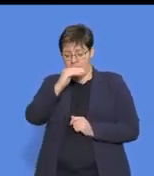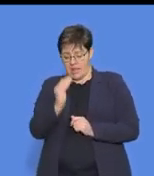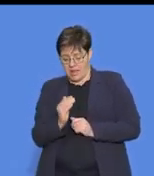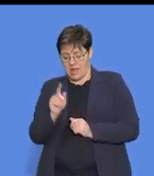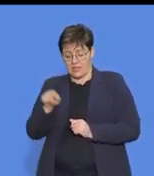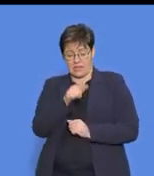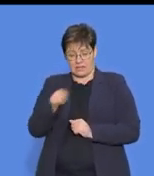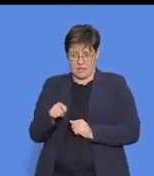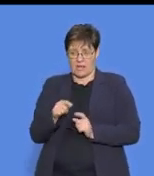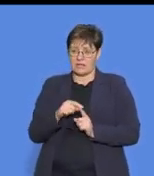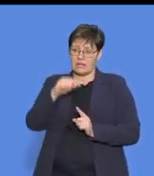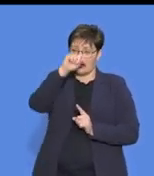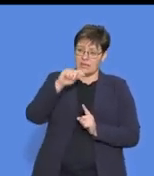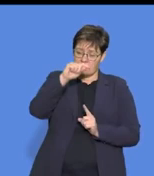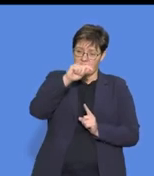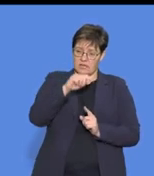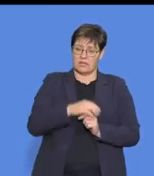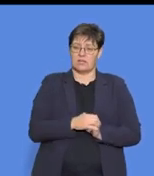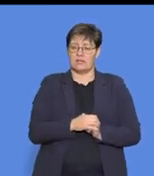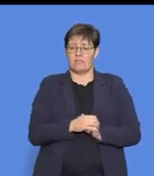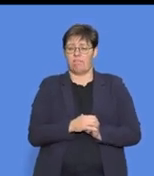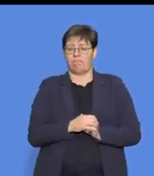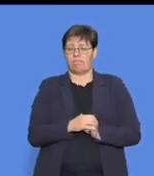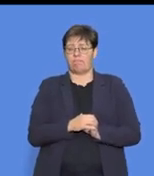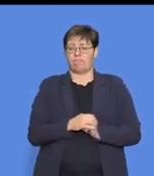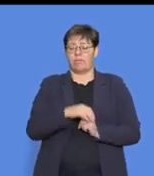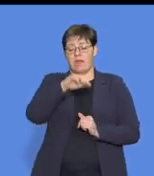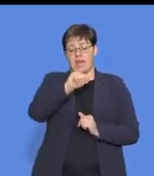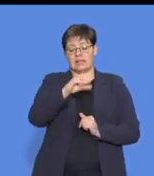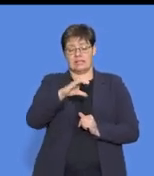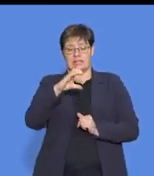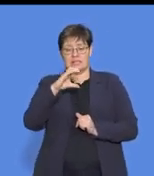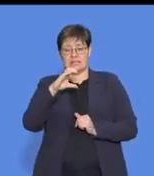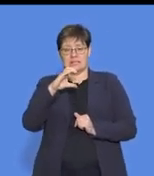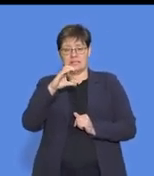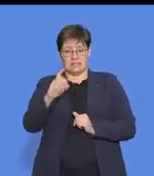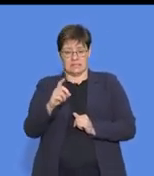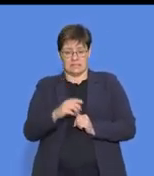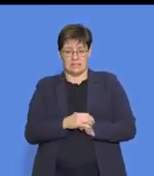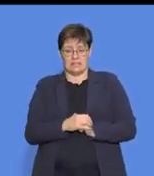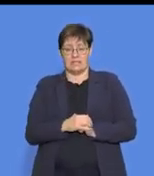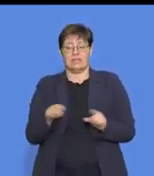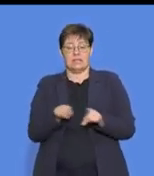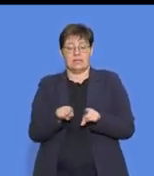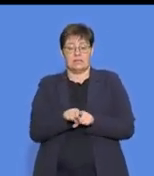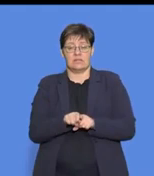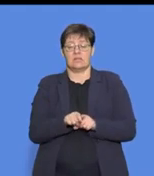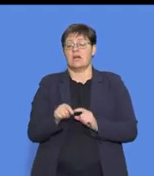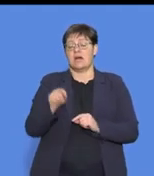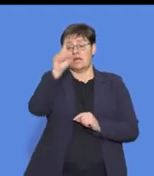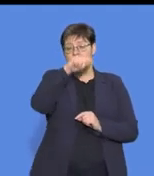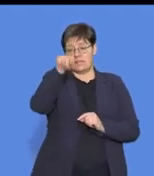theta here, and the small piece here is alpha, so obviously ACD has to be just